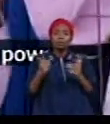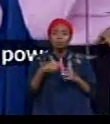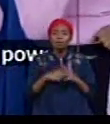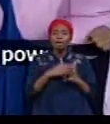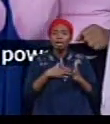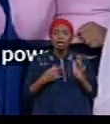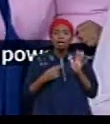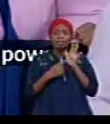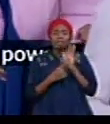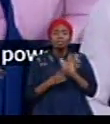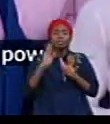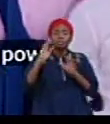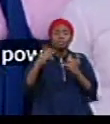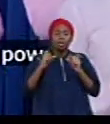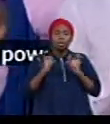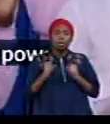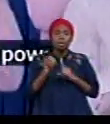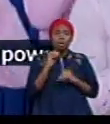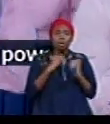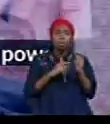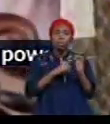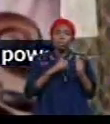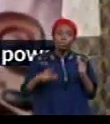come and manifest your